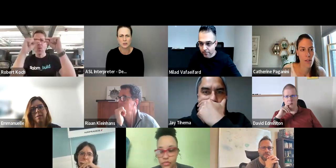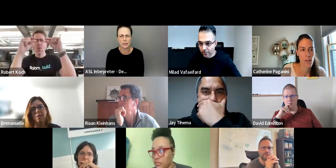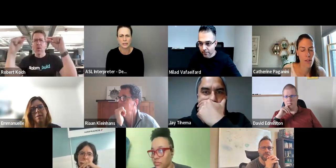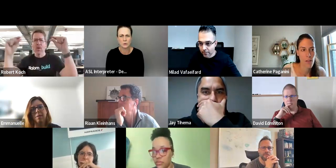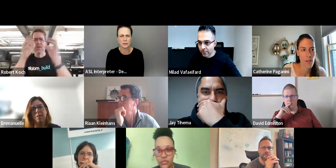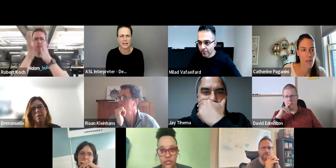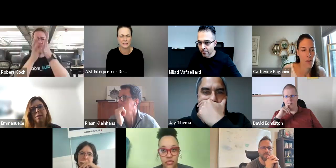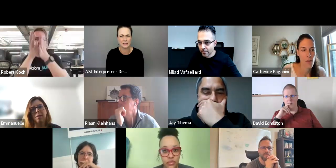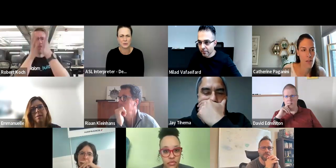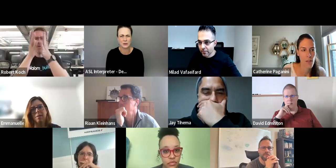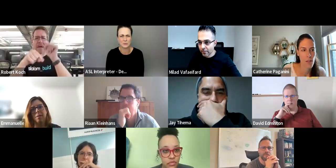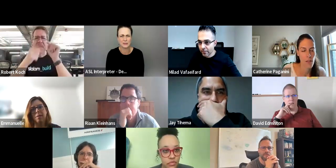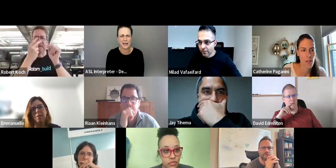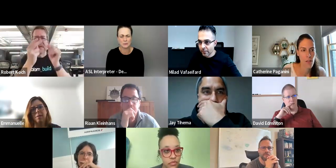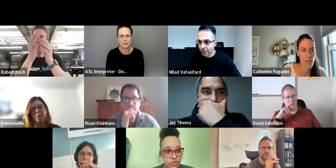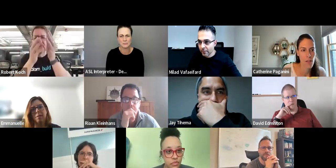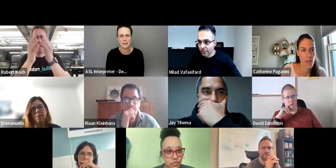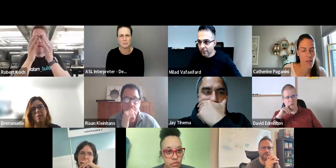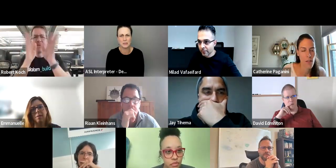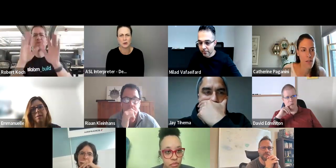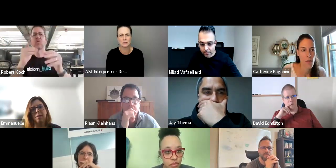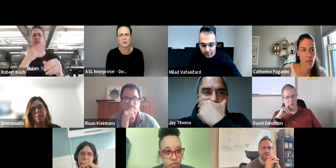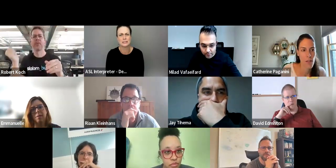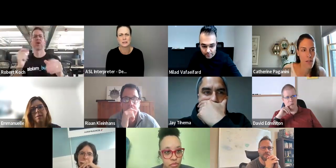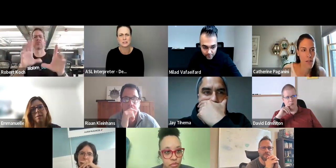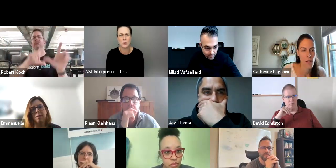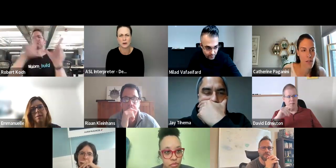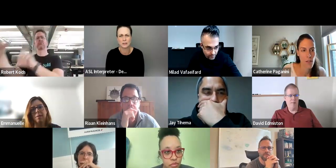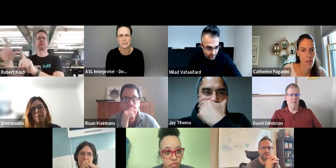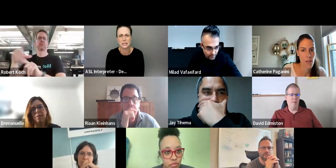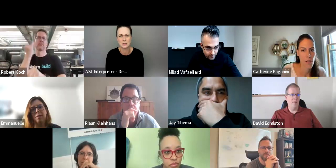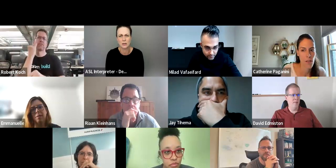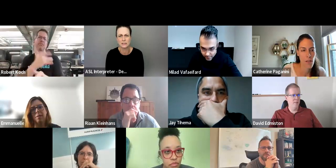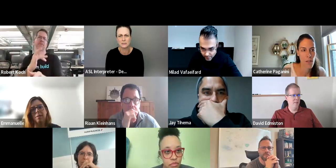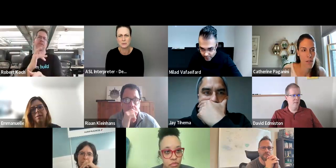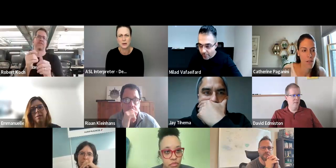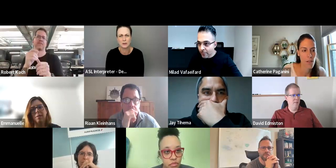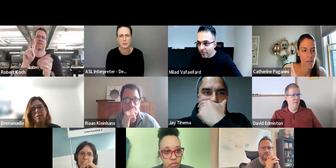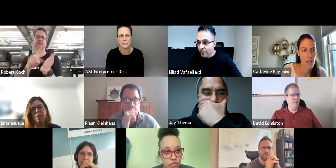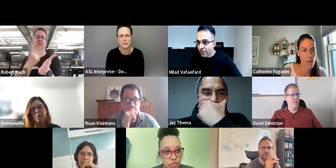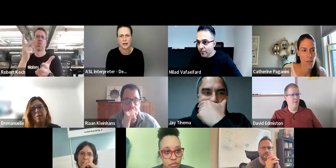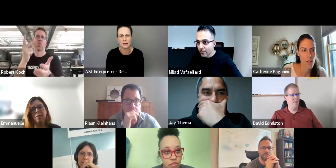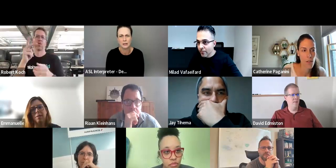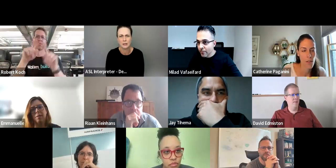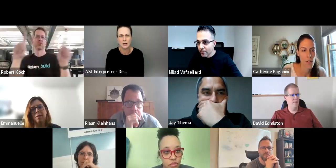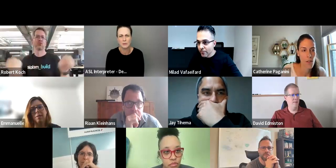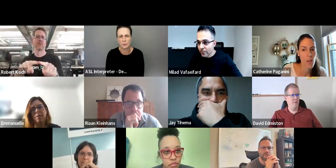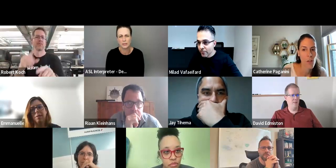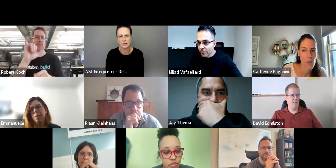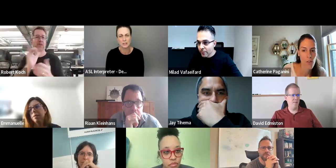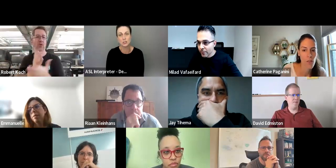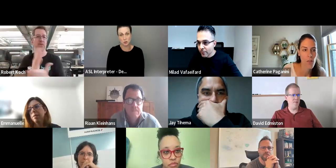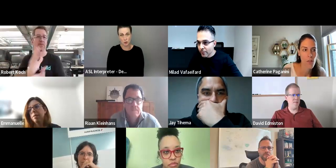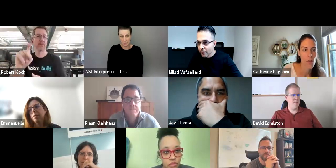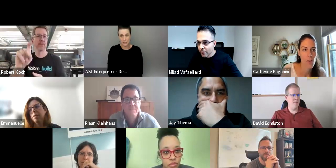share my screen, or I don't know how to really make it bigger, so it's quite hard to see. So it'd be better if we did that. If